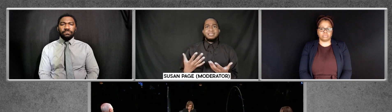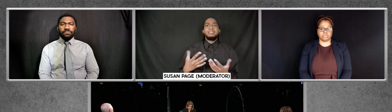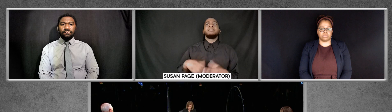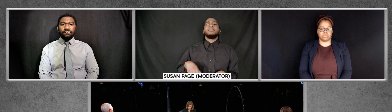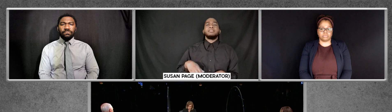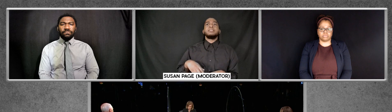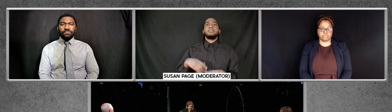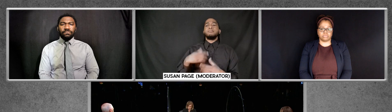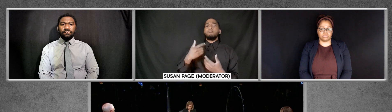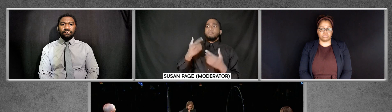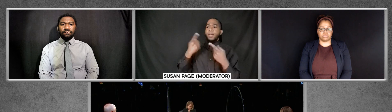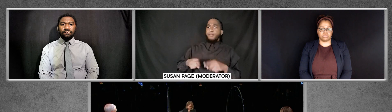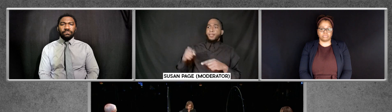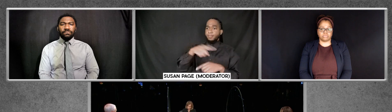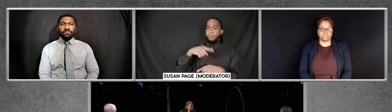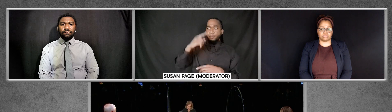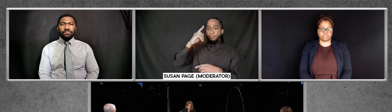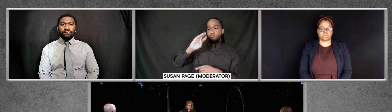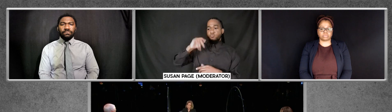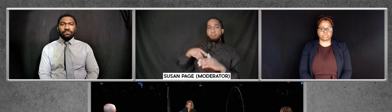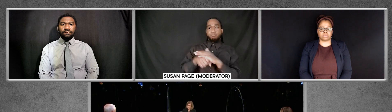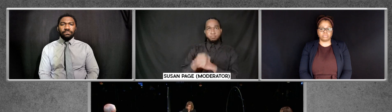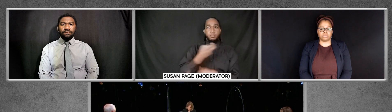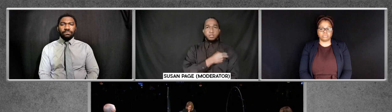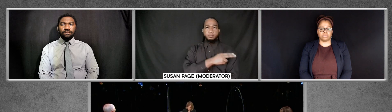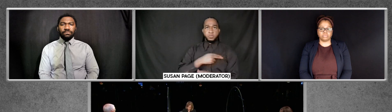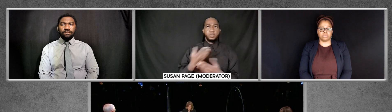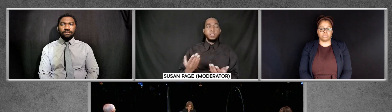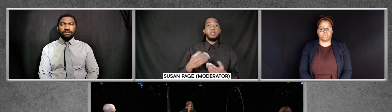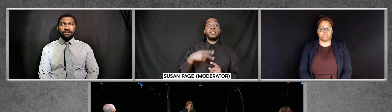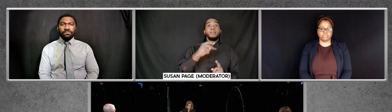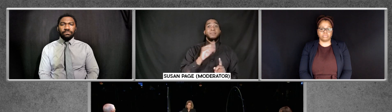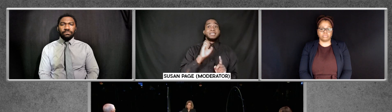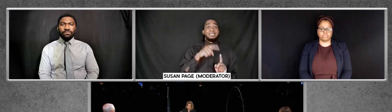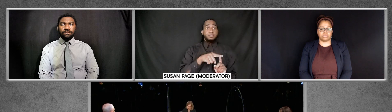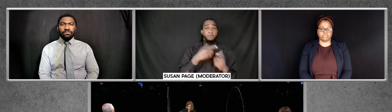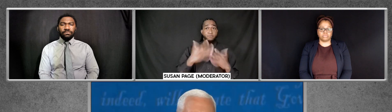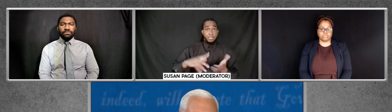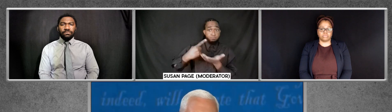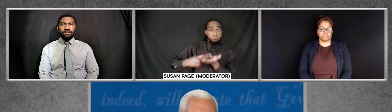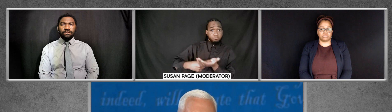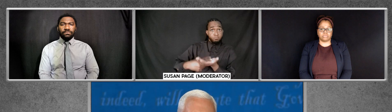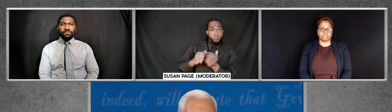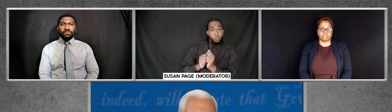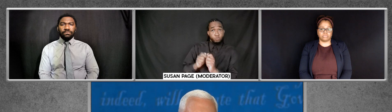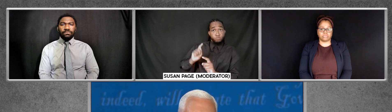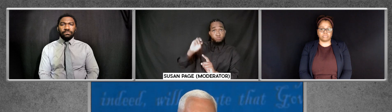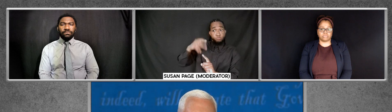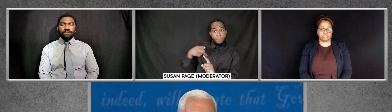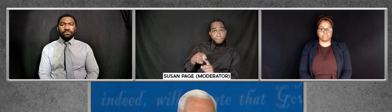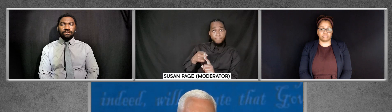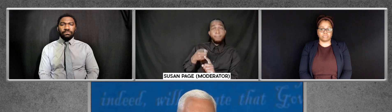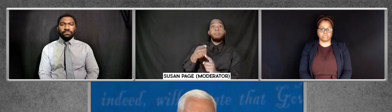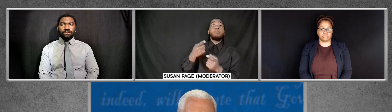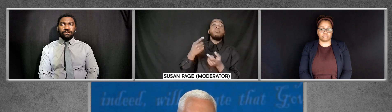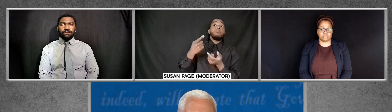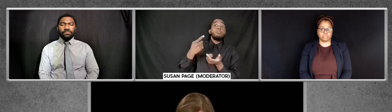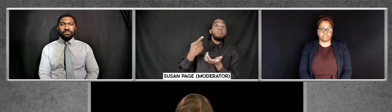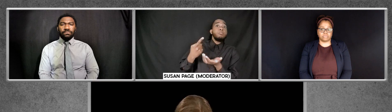days. Vice President Pence, have you had a conversation or reached an agreement with President Trump